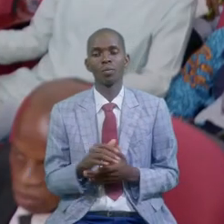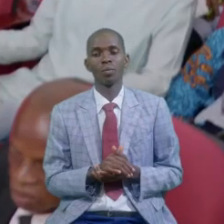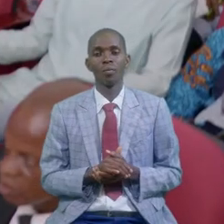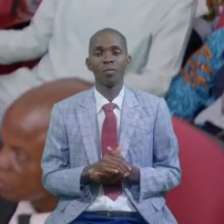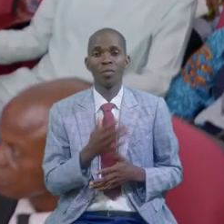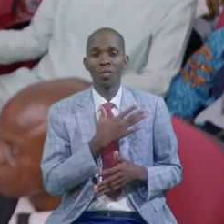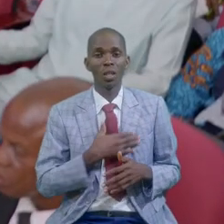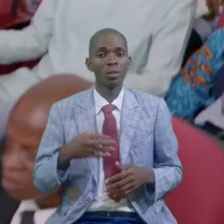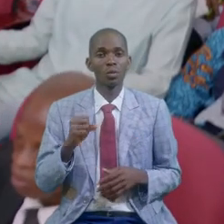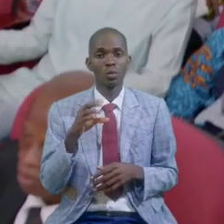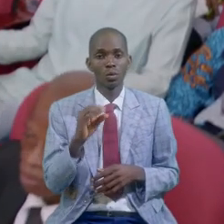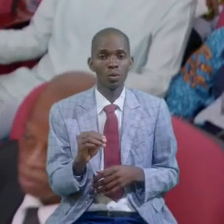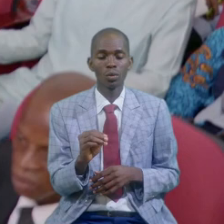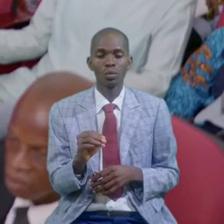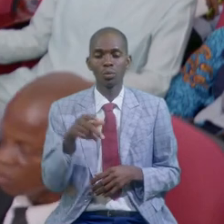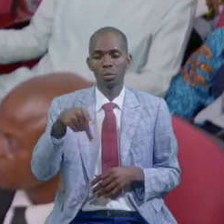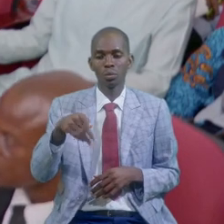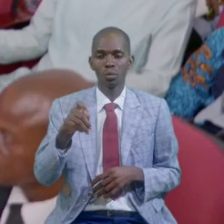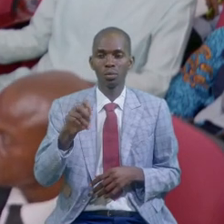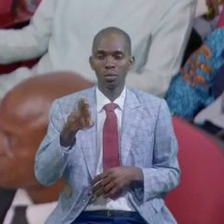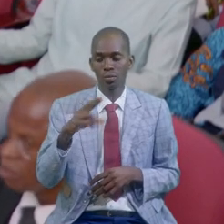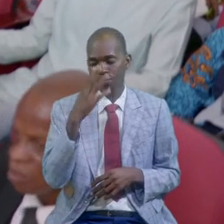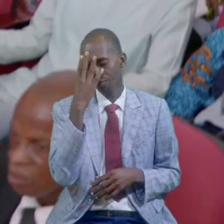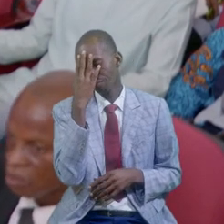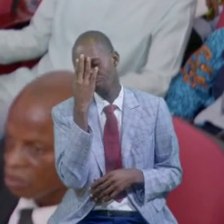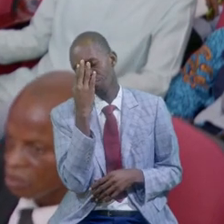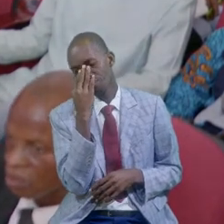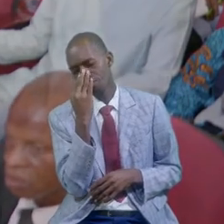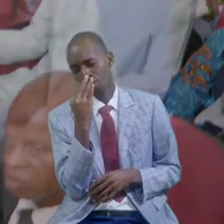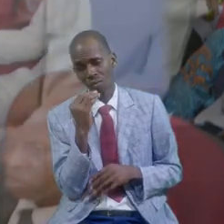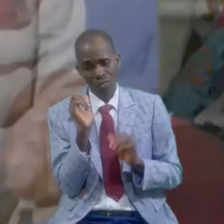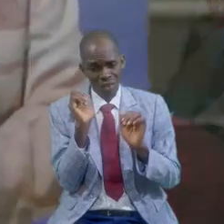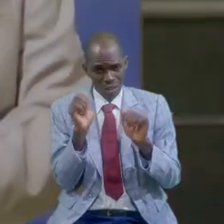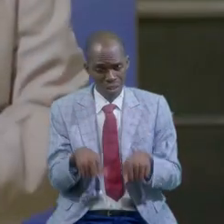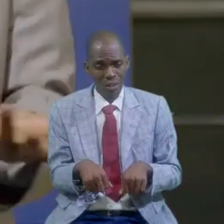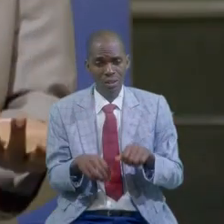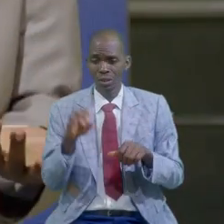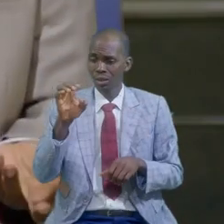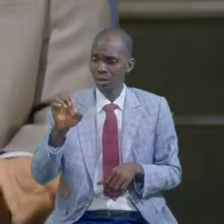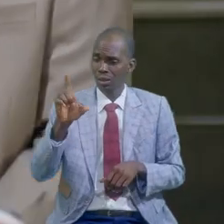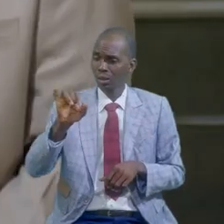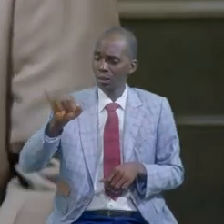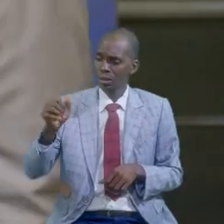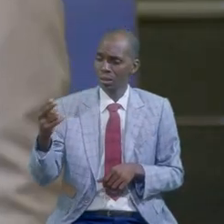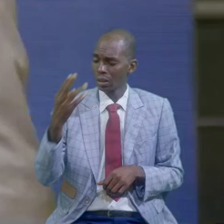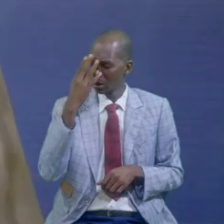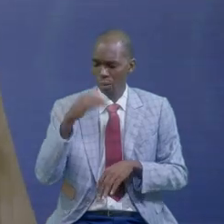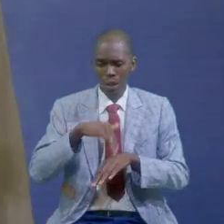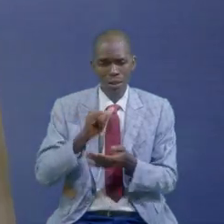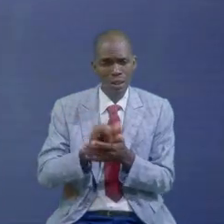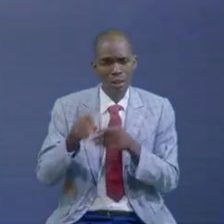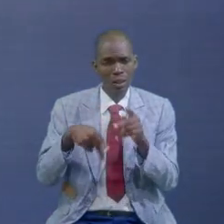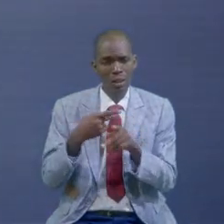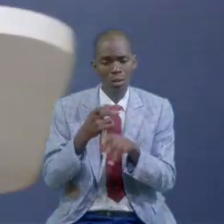slept. Can you sleep? Could Elijah sleep at such a time? No, he didn't sleep.